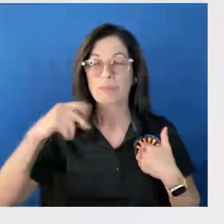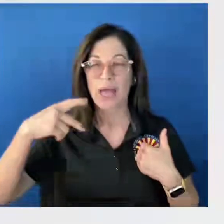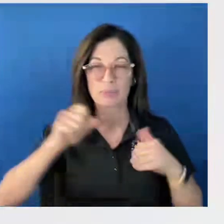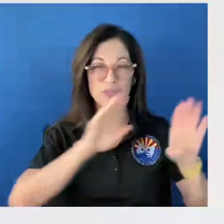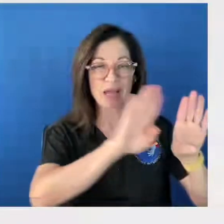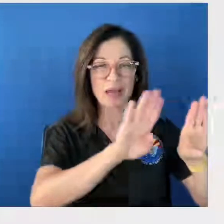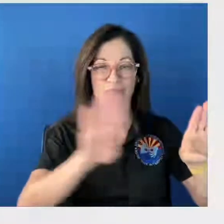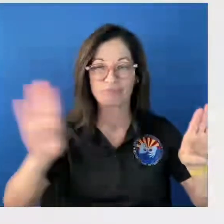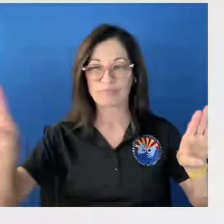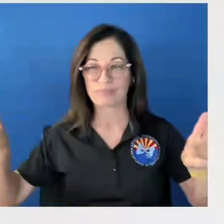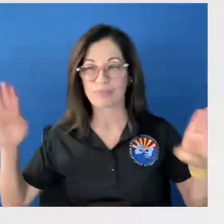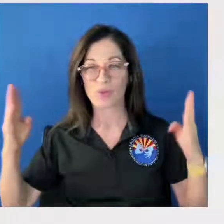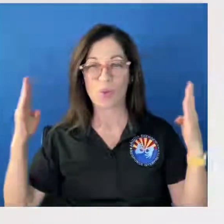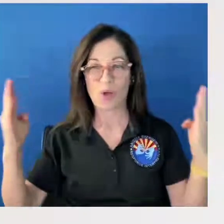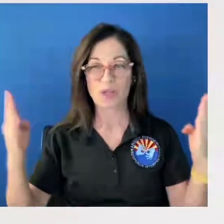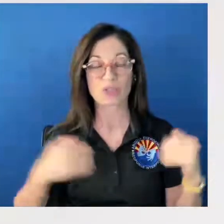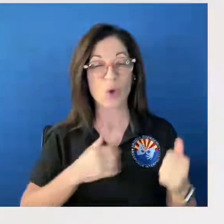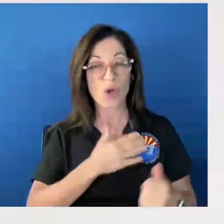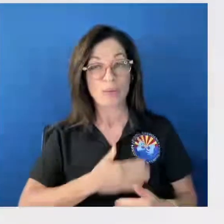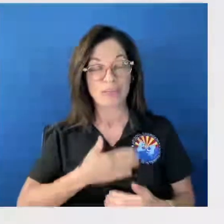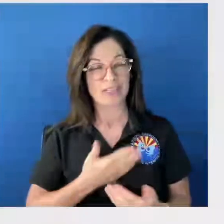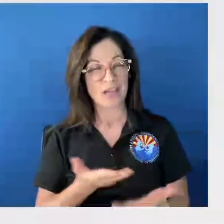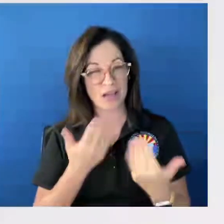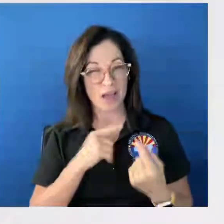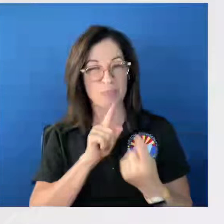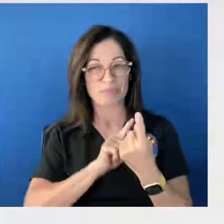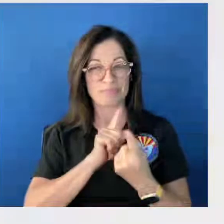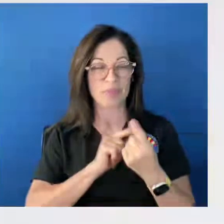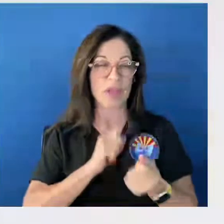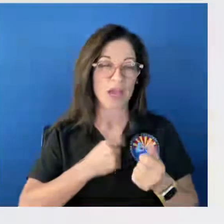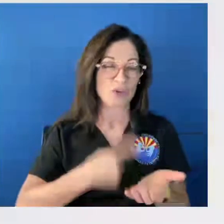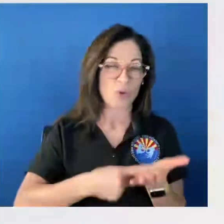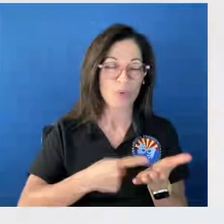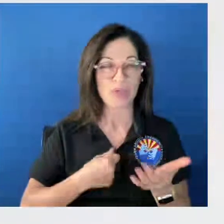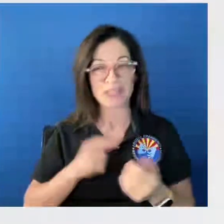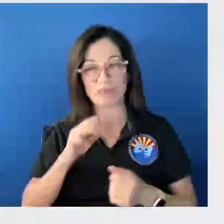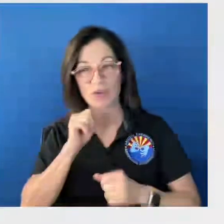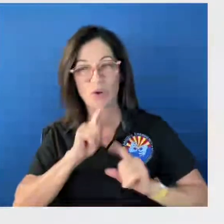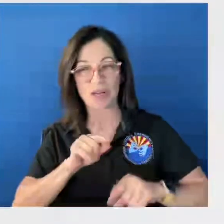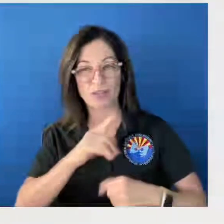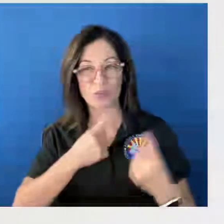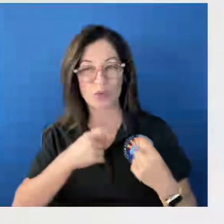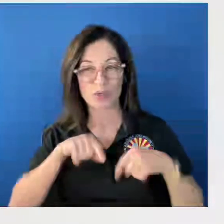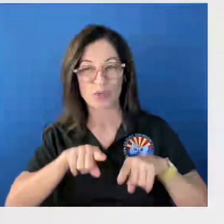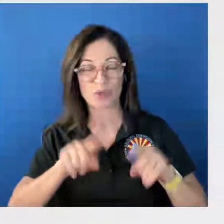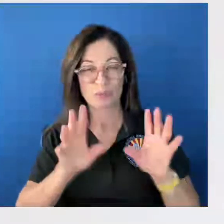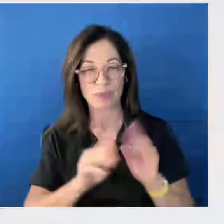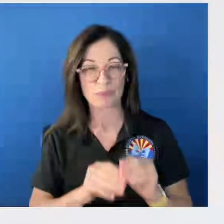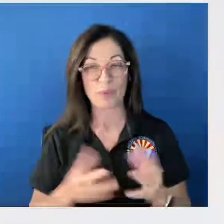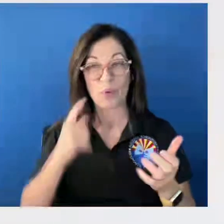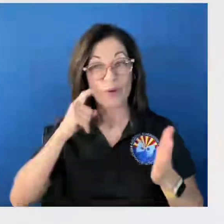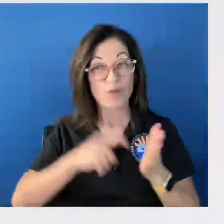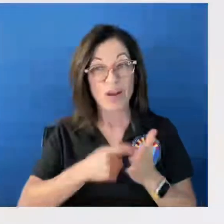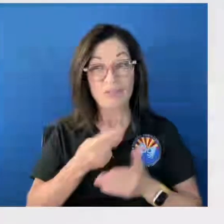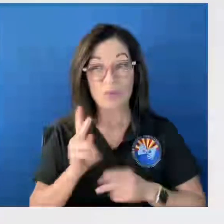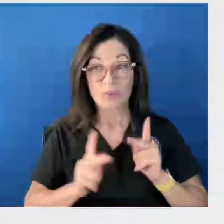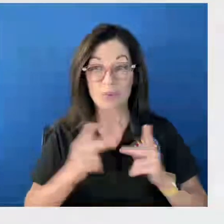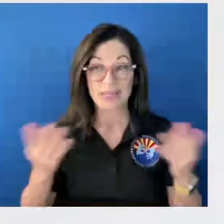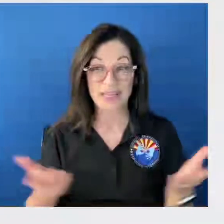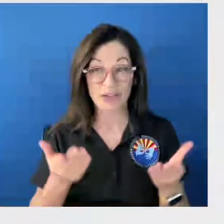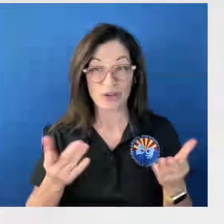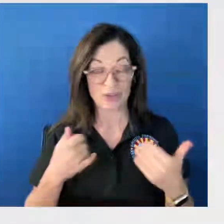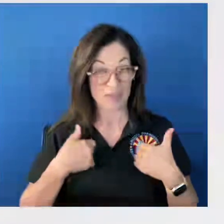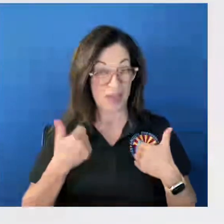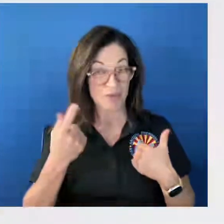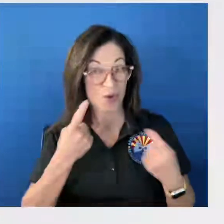talk to us afterwards if we don't answer your question during the meeting. I would like to recognize some of the folks that are in this room. So again, if you do have questions for